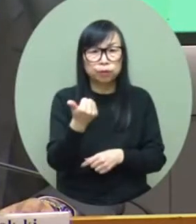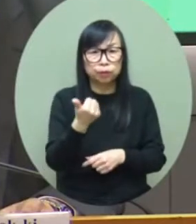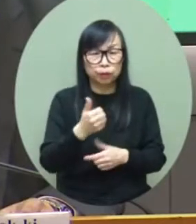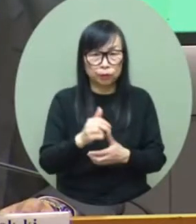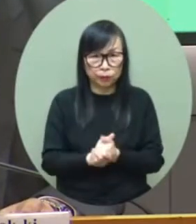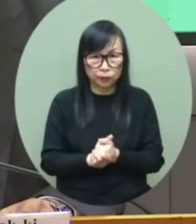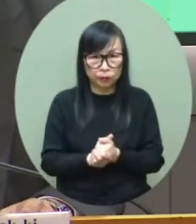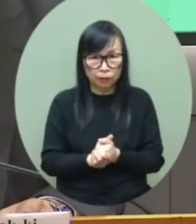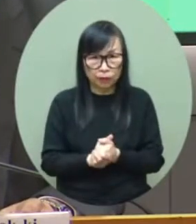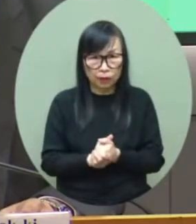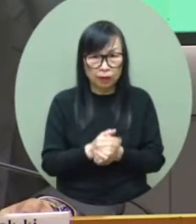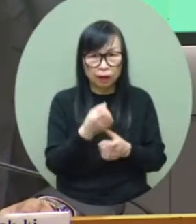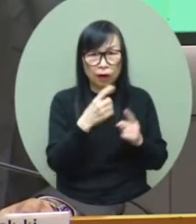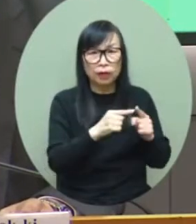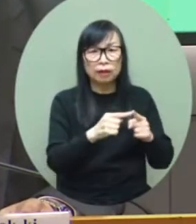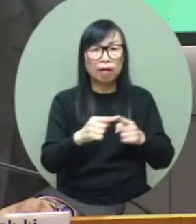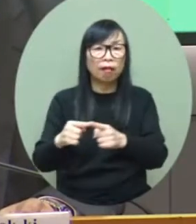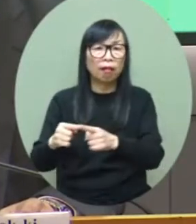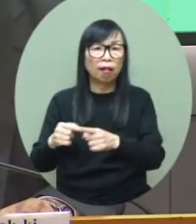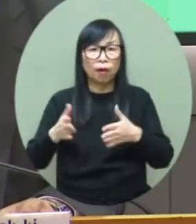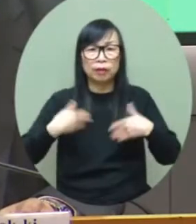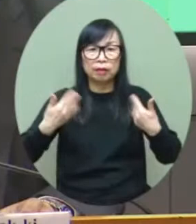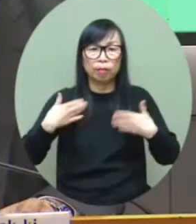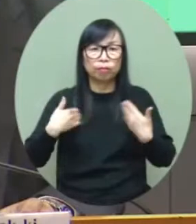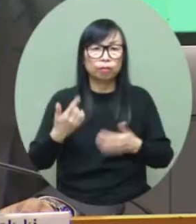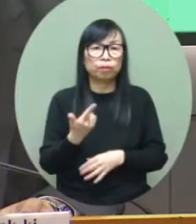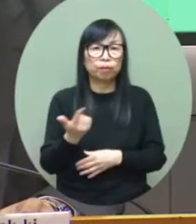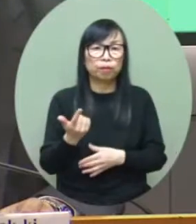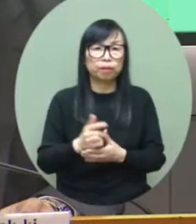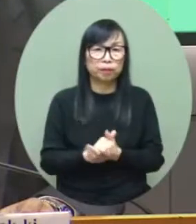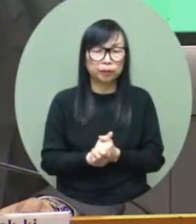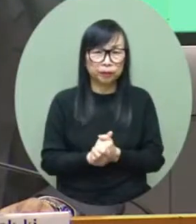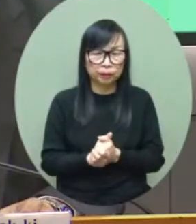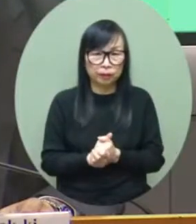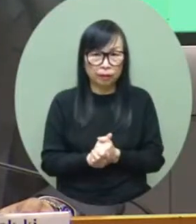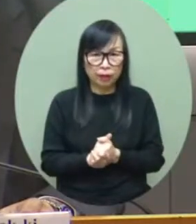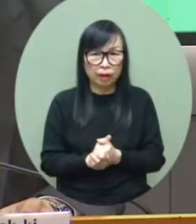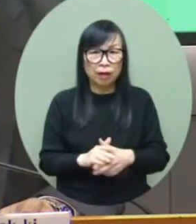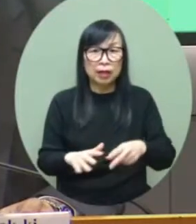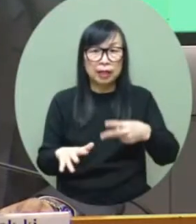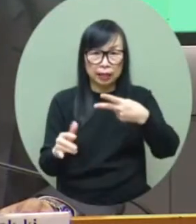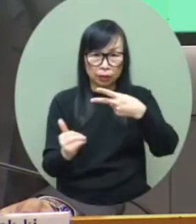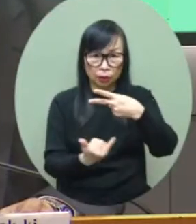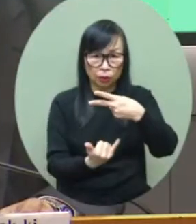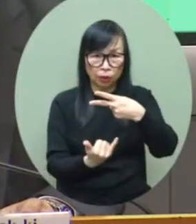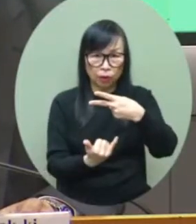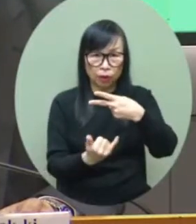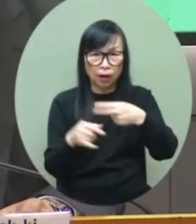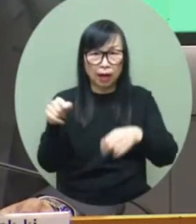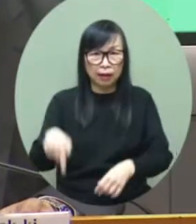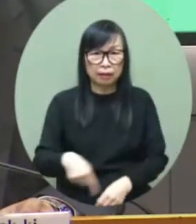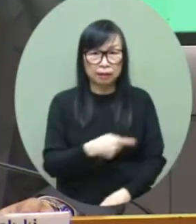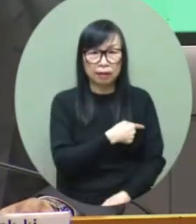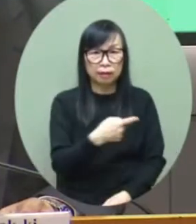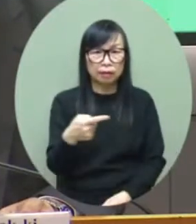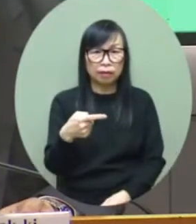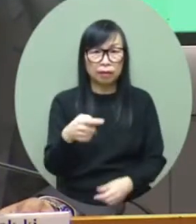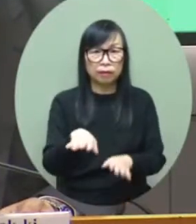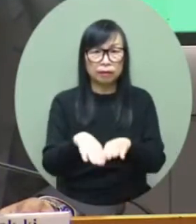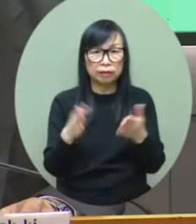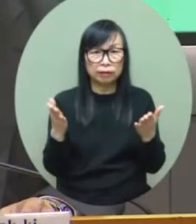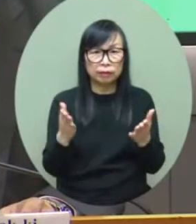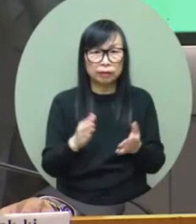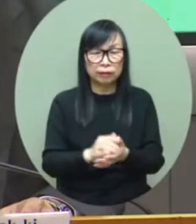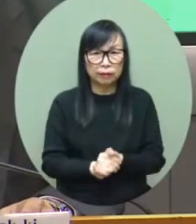been revitalized. We have seen vibrant economic activities. People have been much happier since. And starting